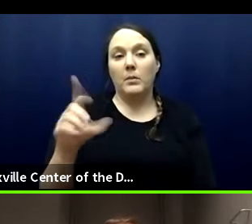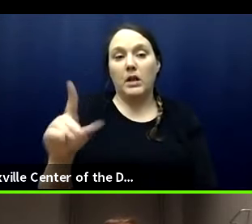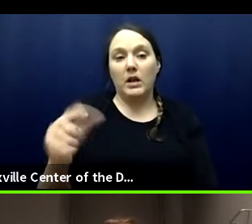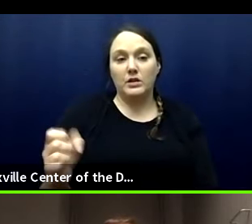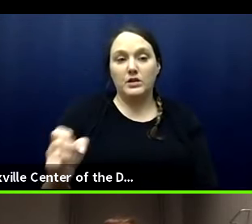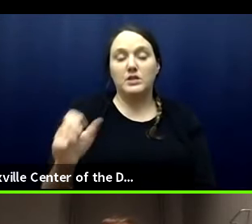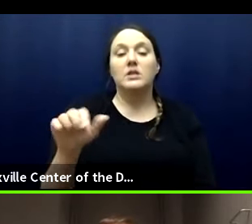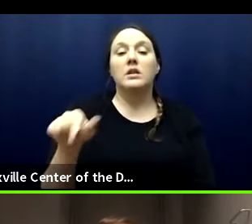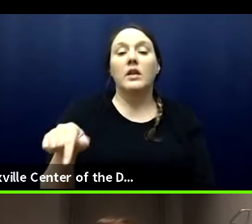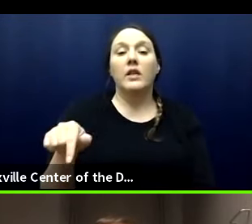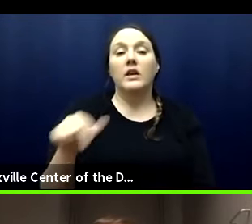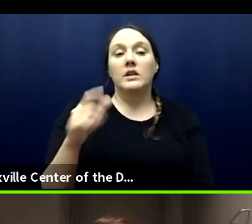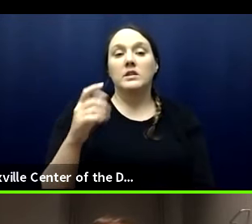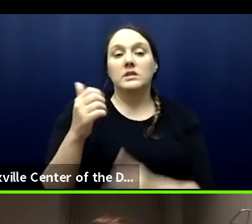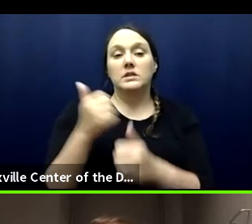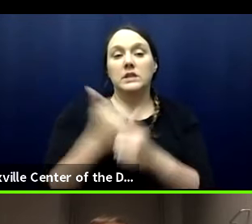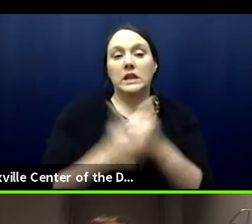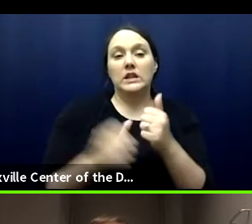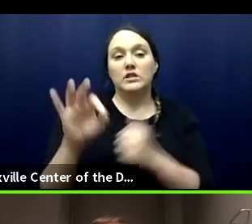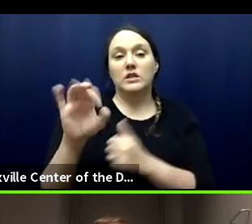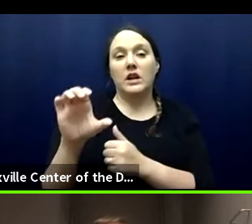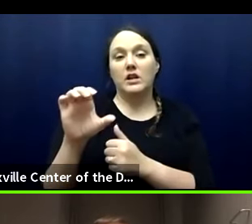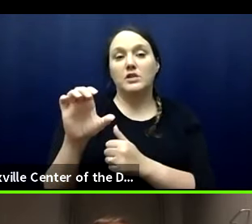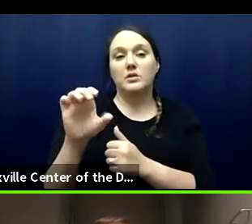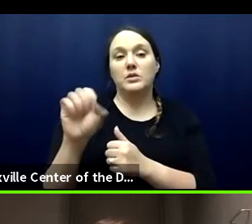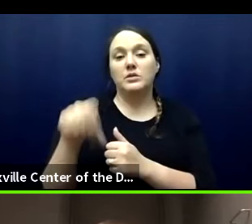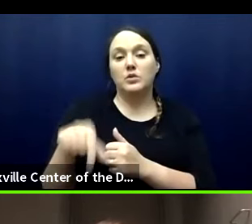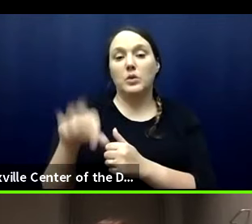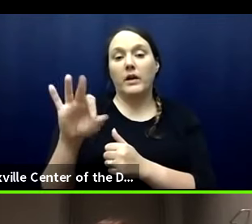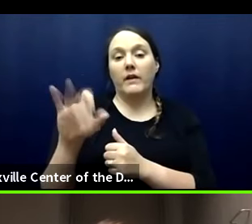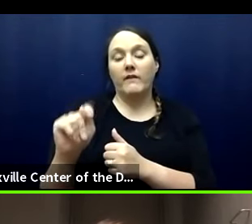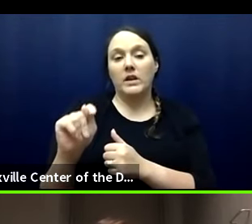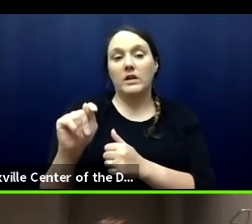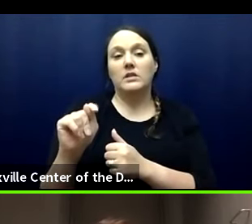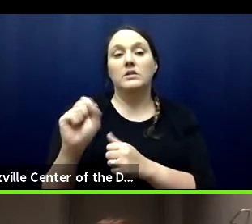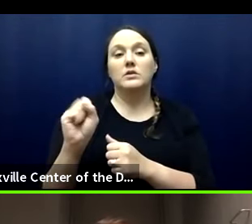per 900 square feet. So for an 1,800 square foot building,